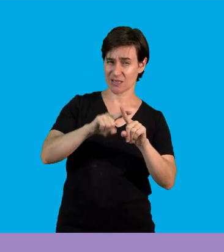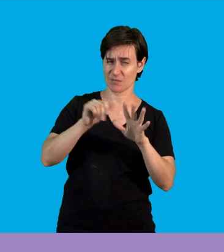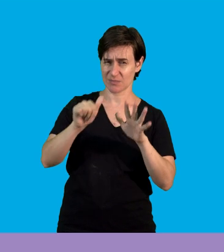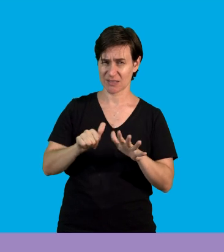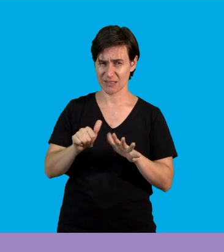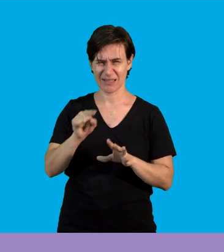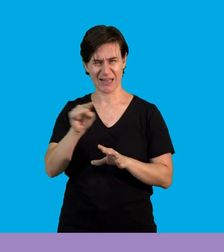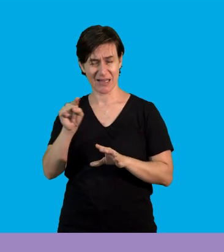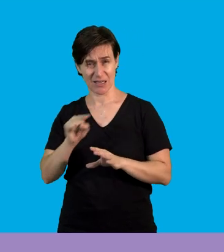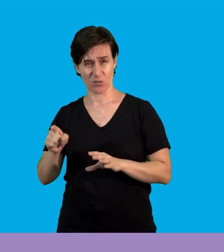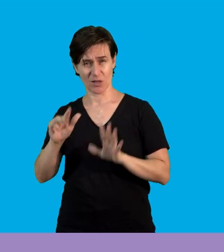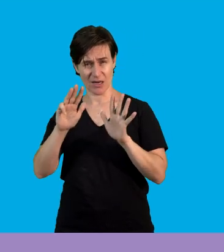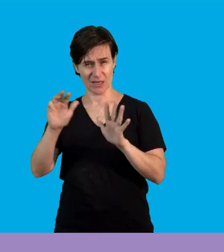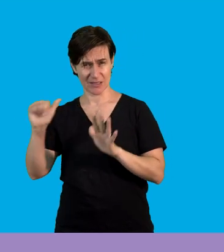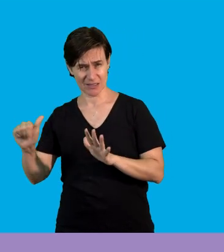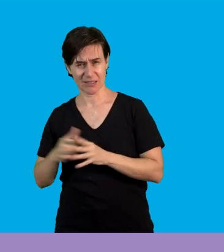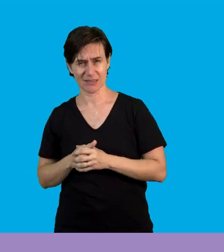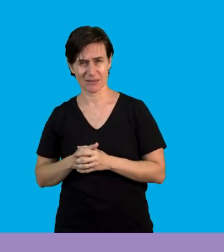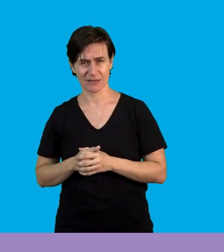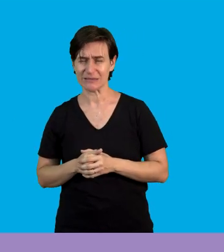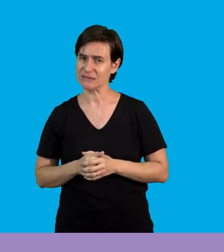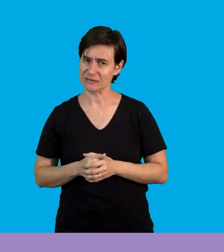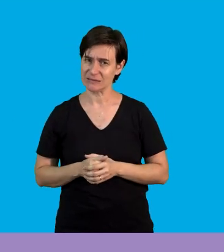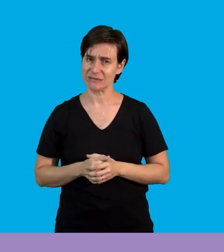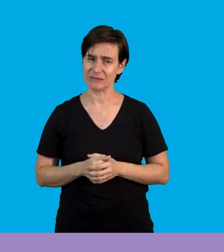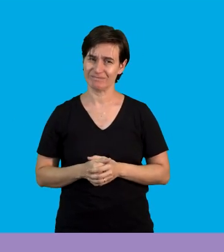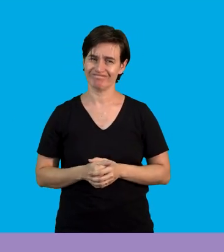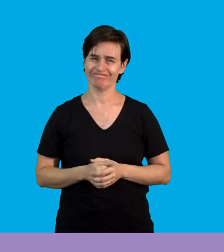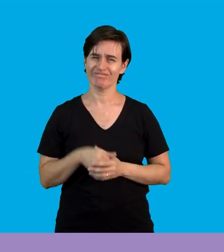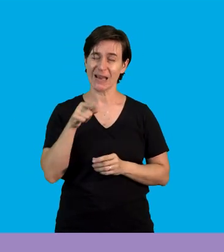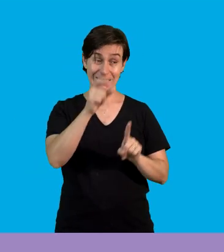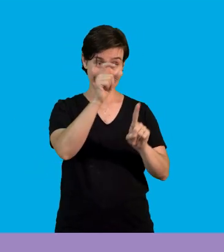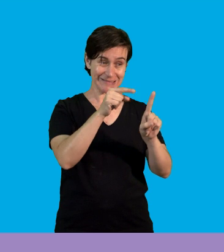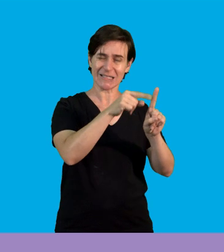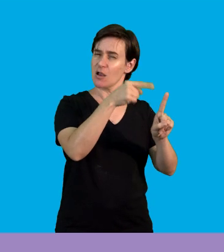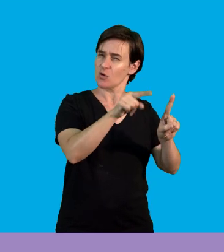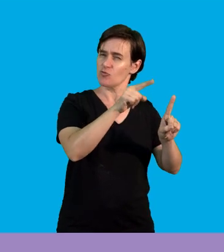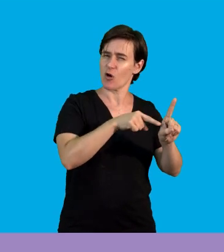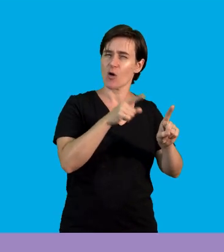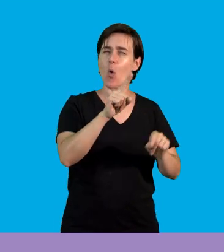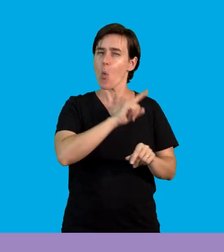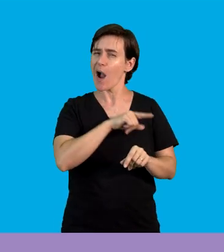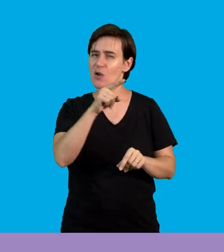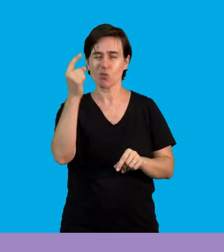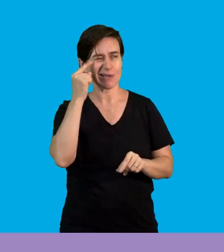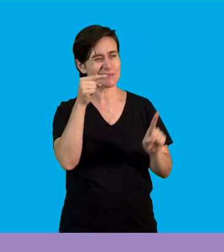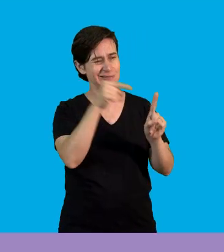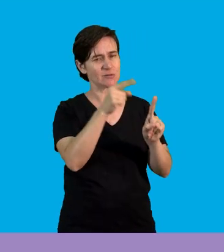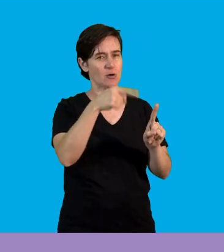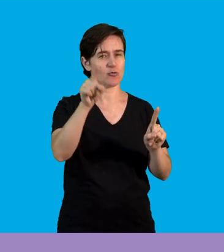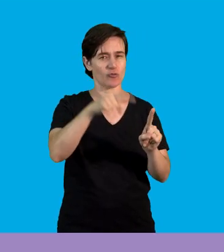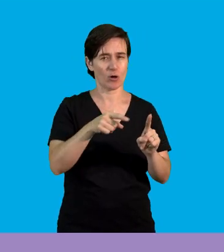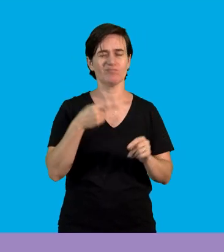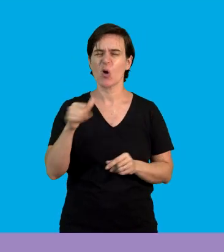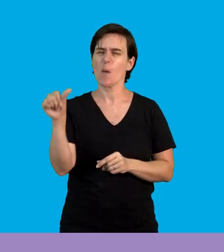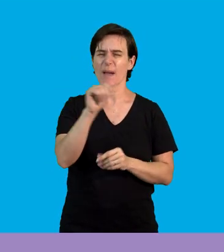her 6 times 16, which gave her 96. Now, explain where Zama went wrong and why. Let's go back